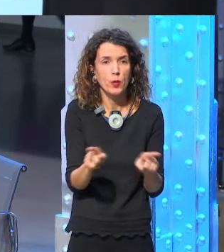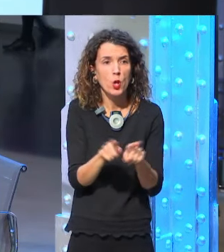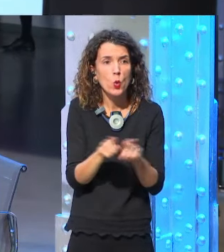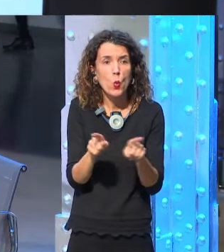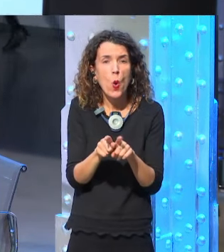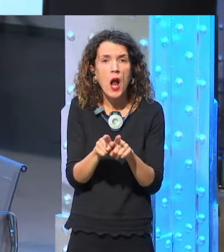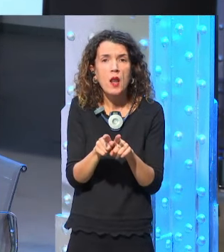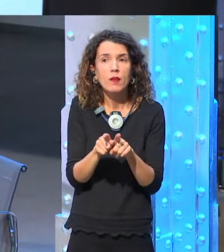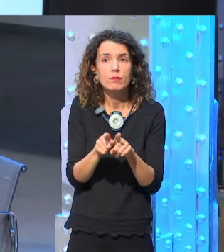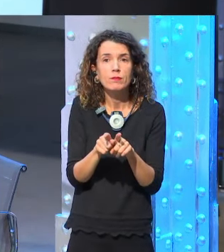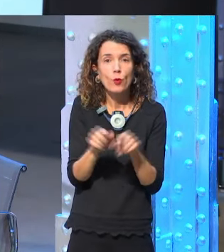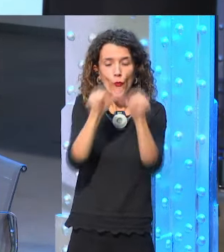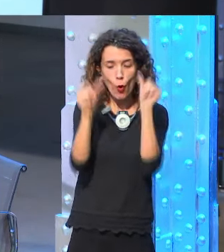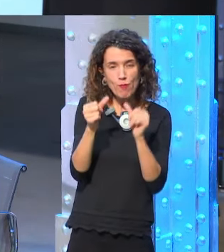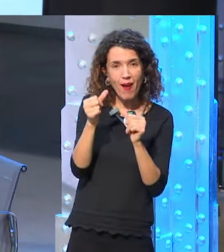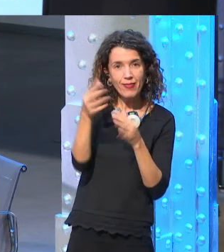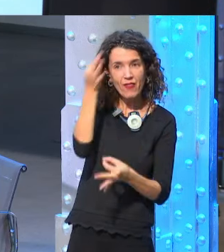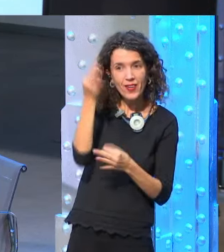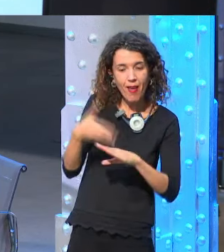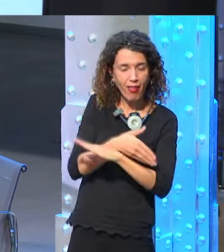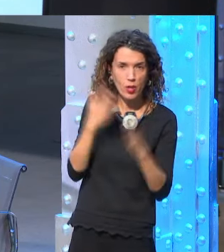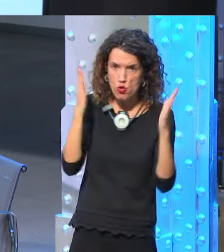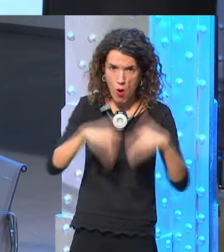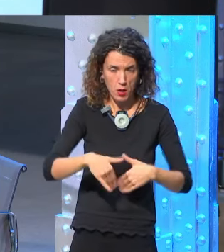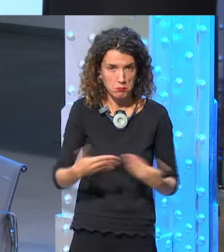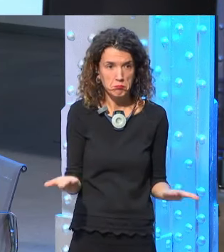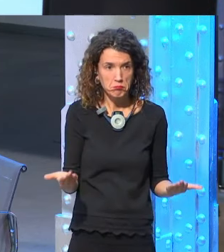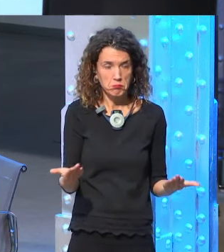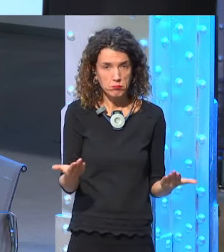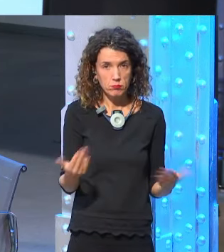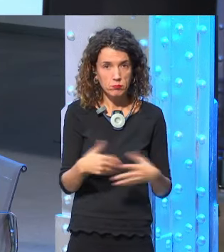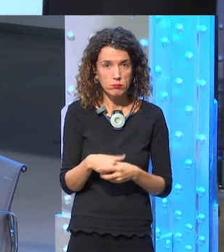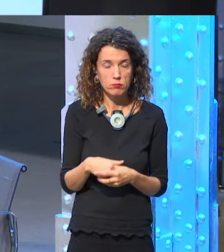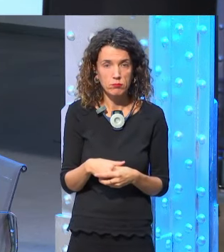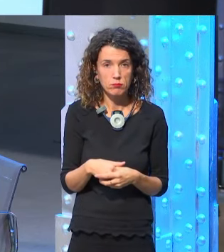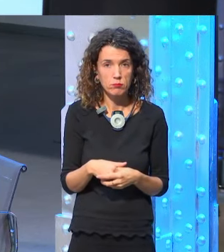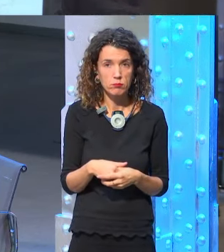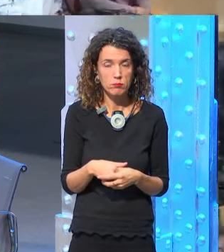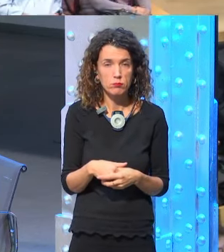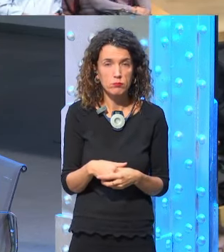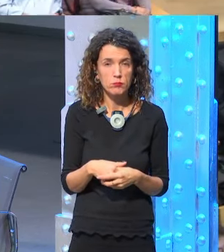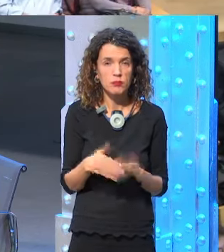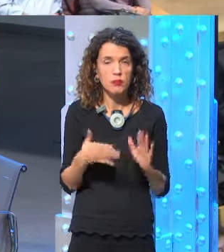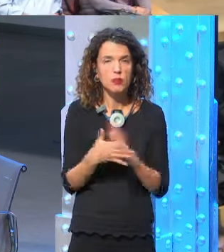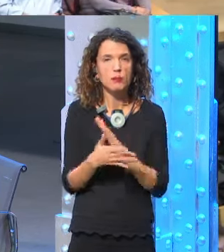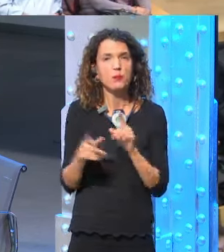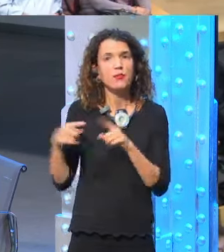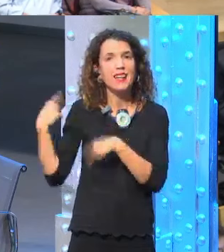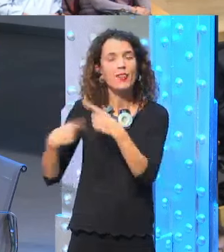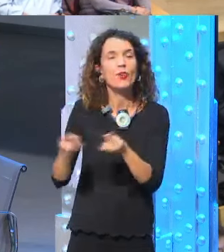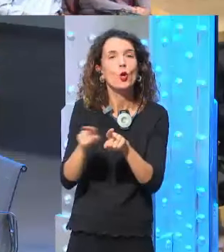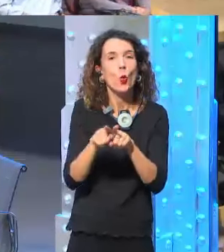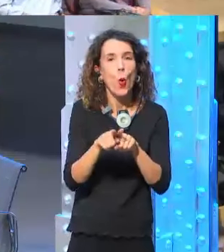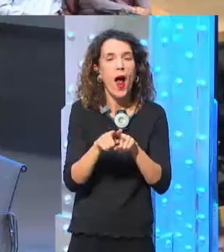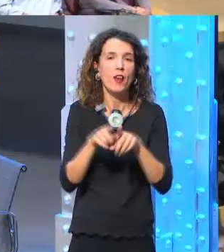form, which classically is the domain of the architect, but is actually more a design system.